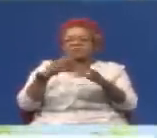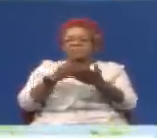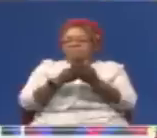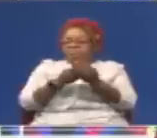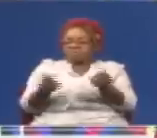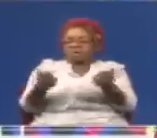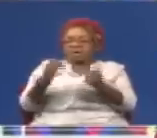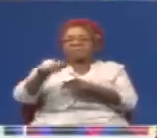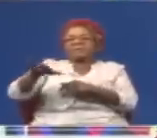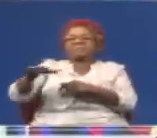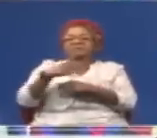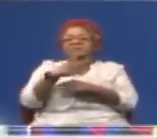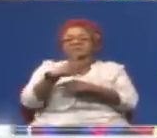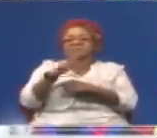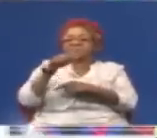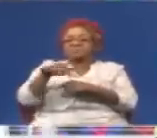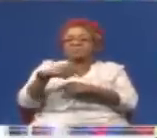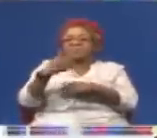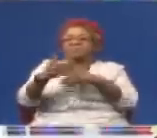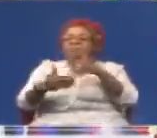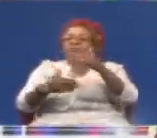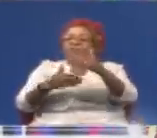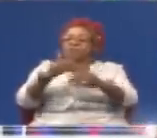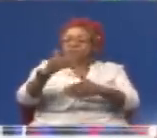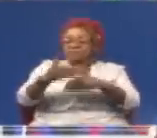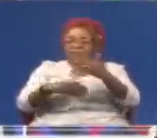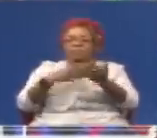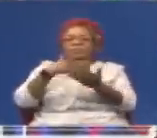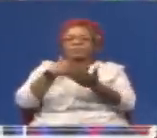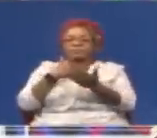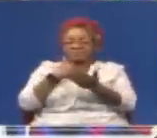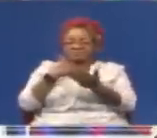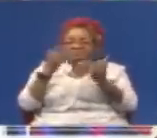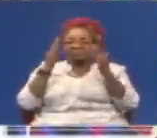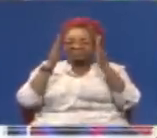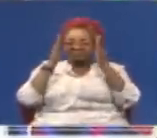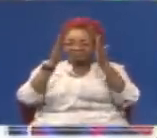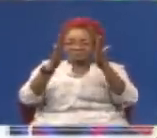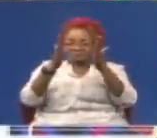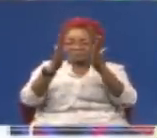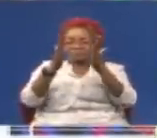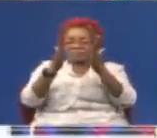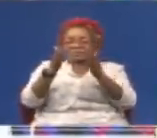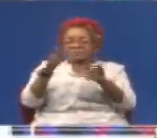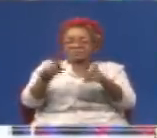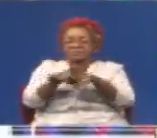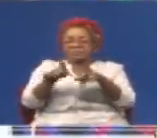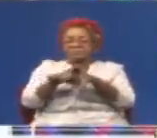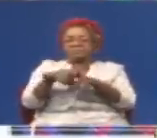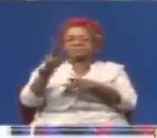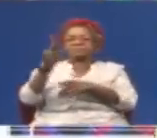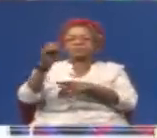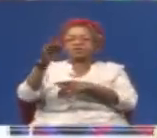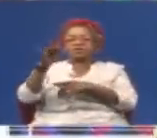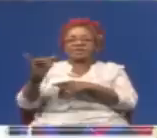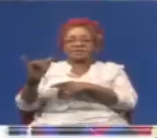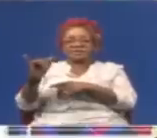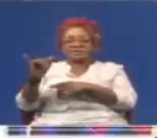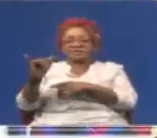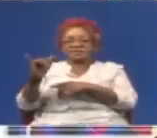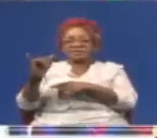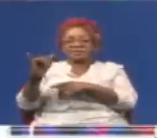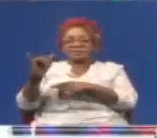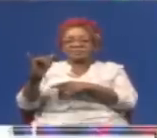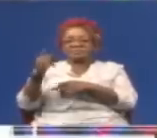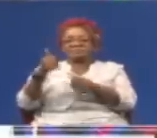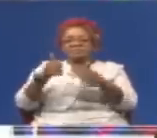route. This process, we wanted to be akin to the process that was led by Kofi Annan, that is going to be